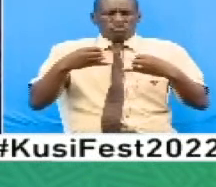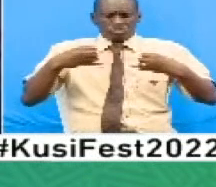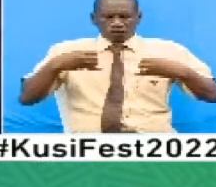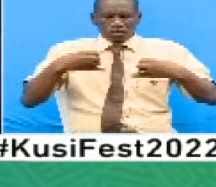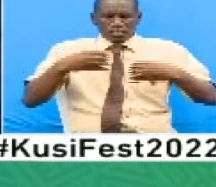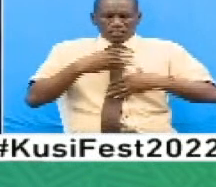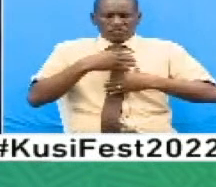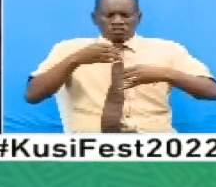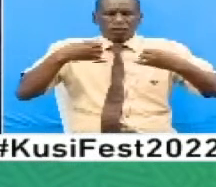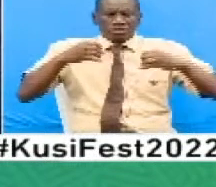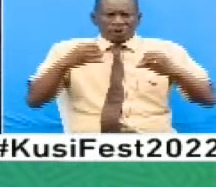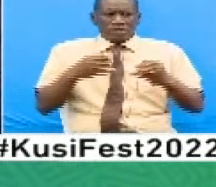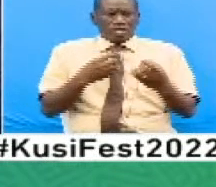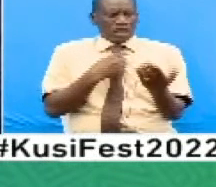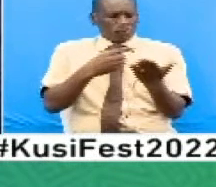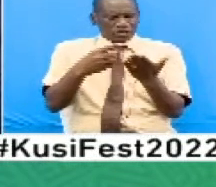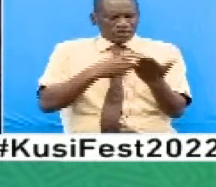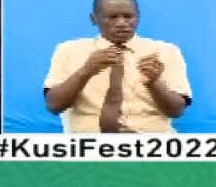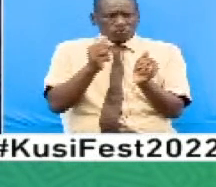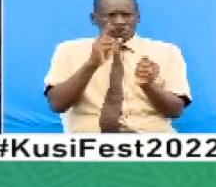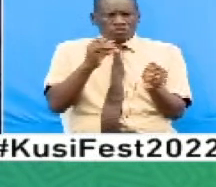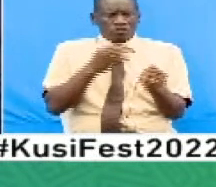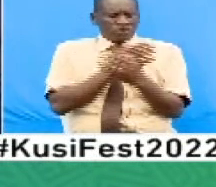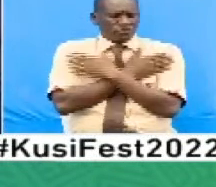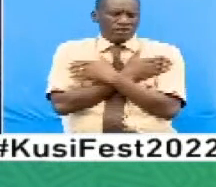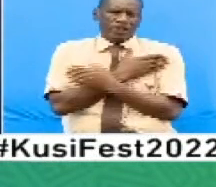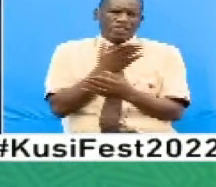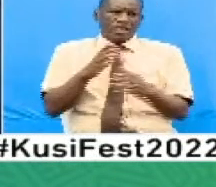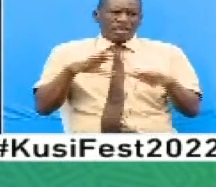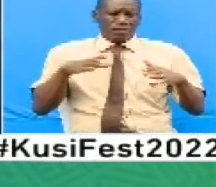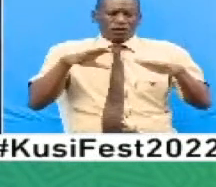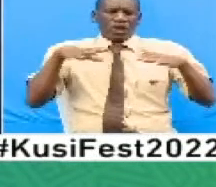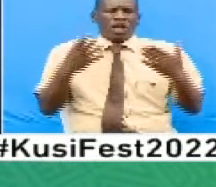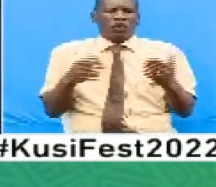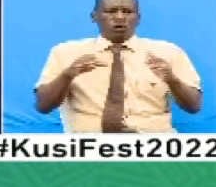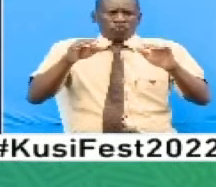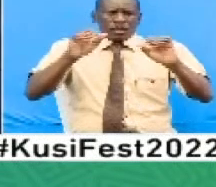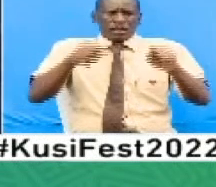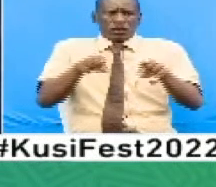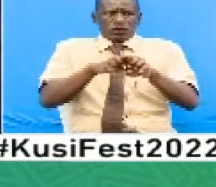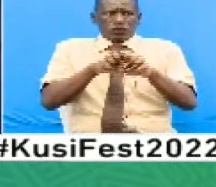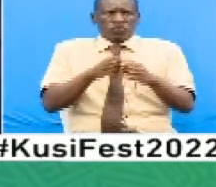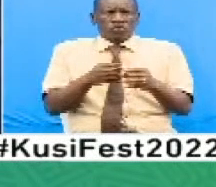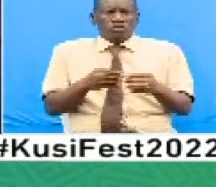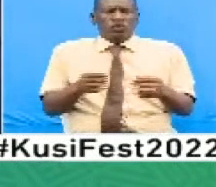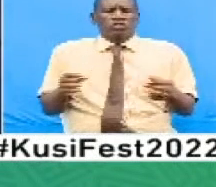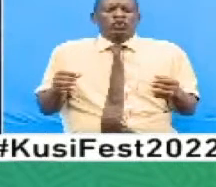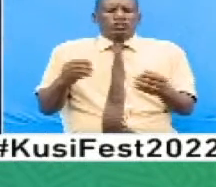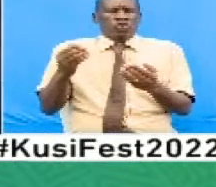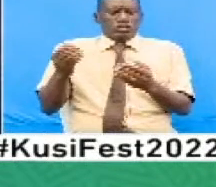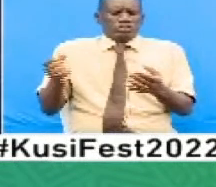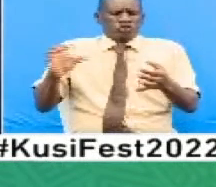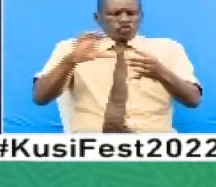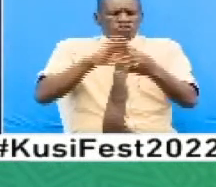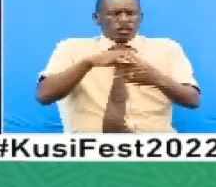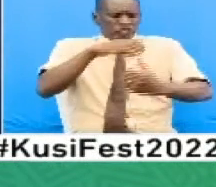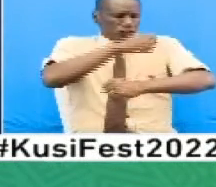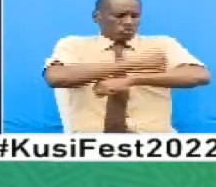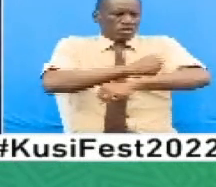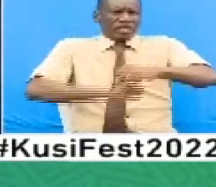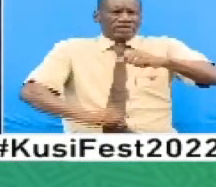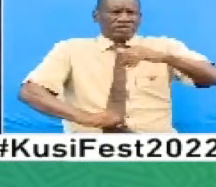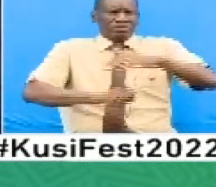And I was just discussing with one of my colleagues about how we could also enroll schools and support the